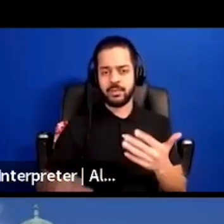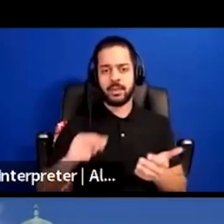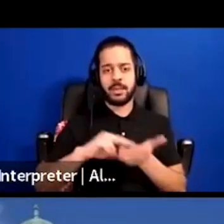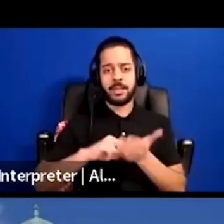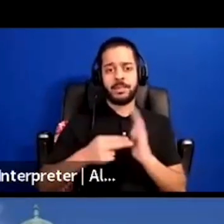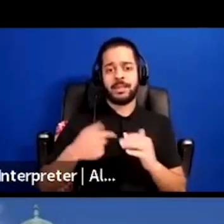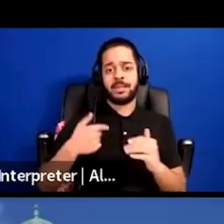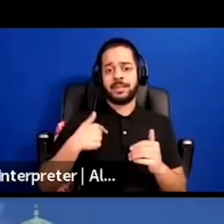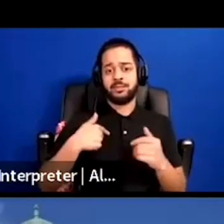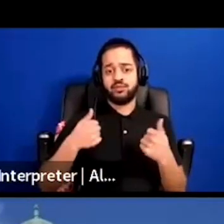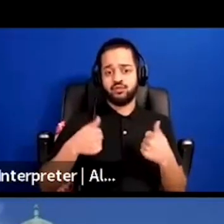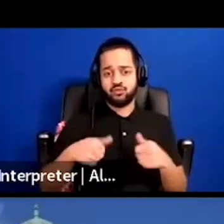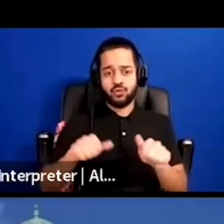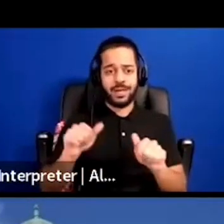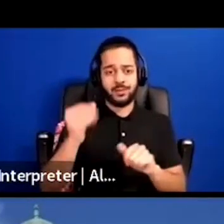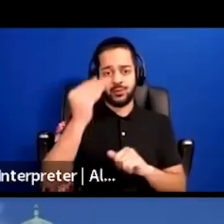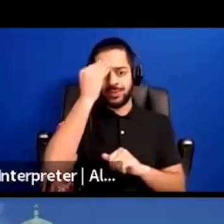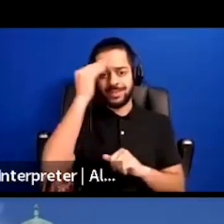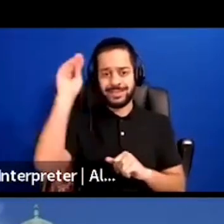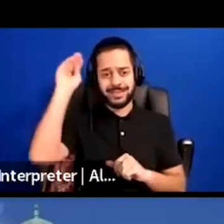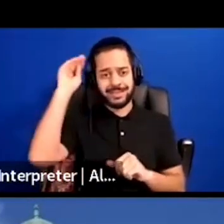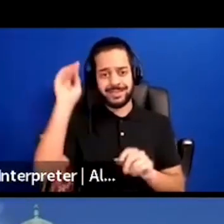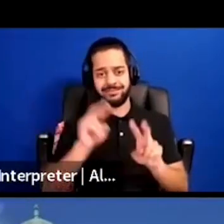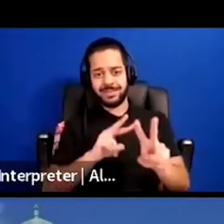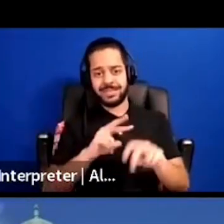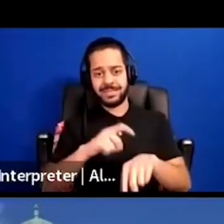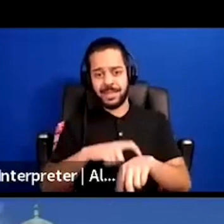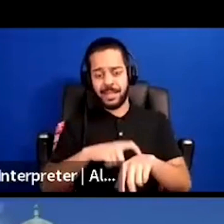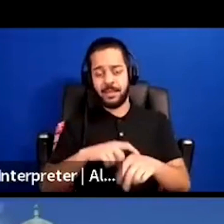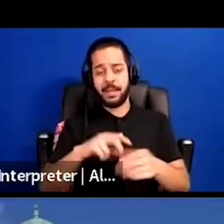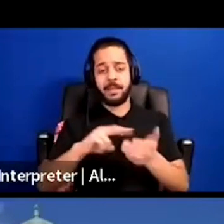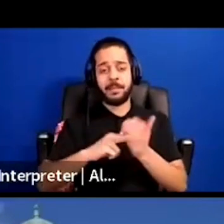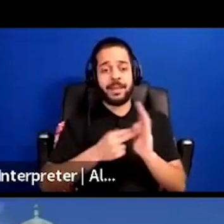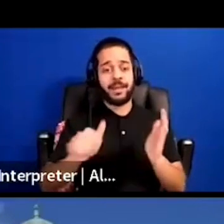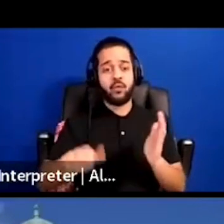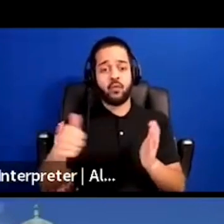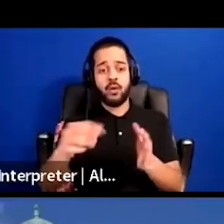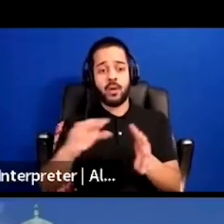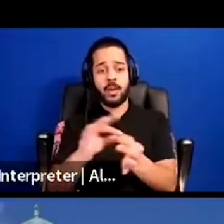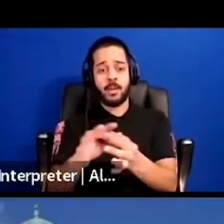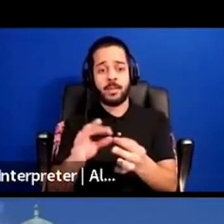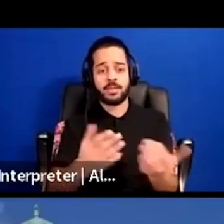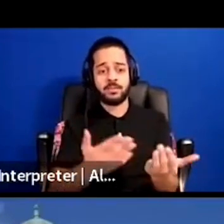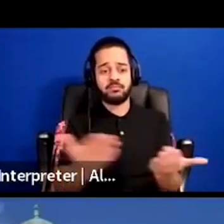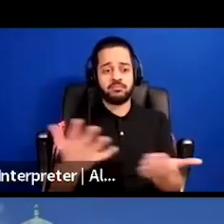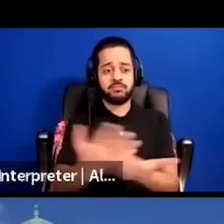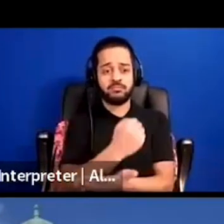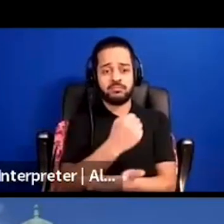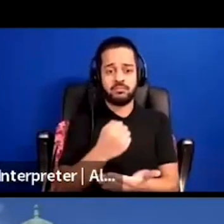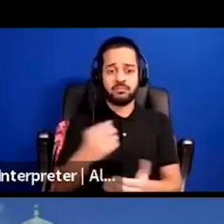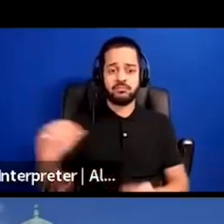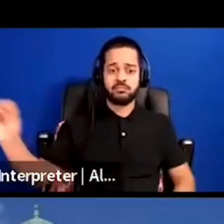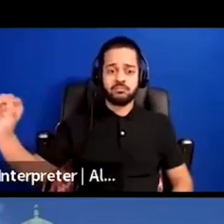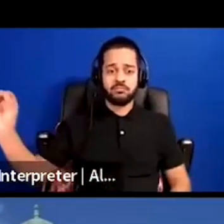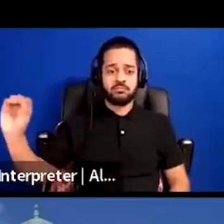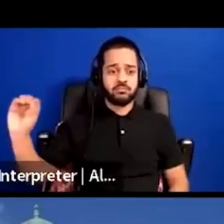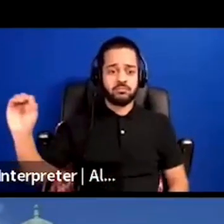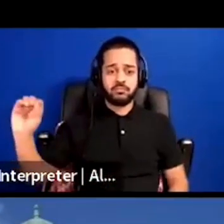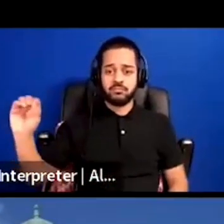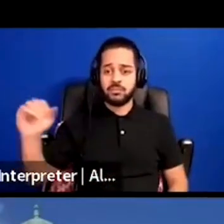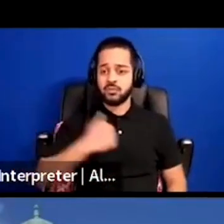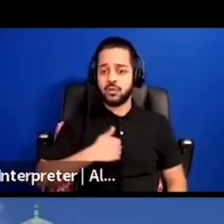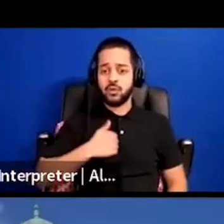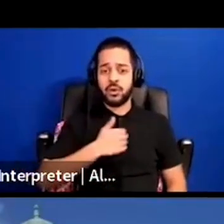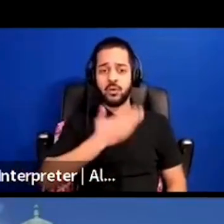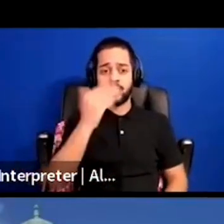trying to be mindful of time. So any other comments before we move No, into ma'am. question 3? I'm sorry, you don't have